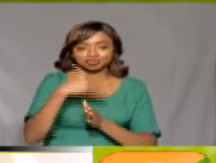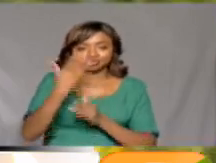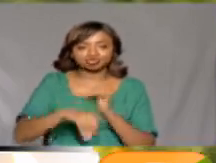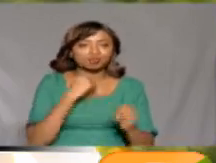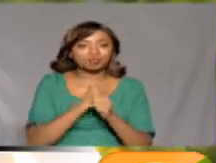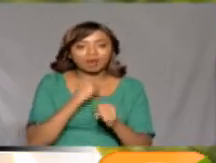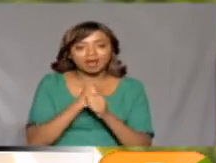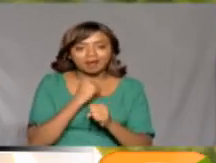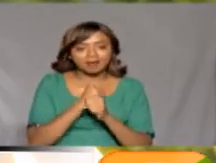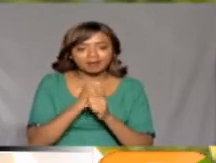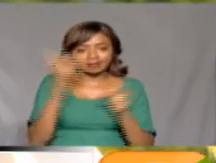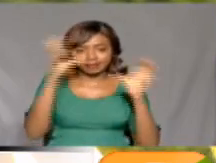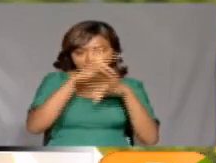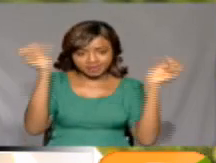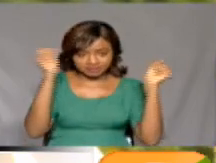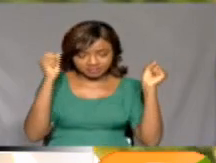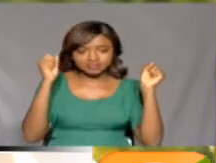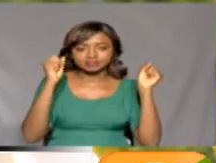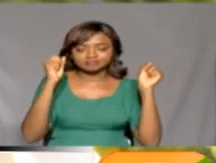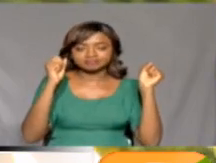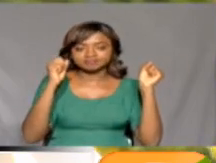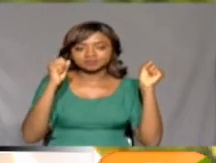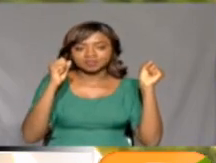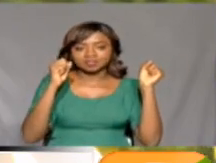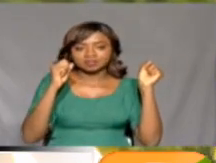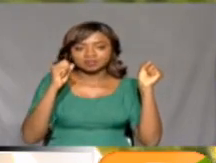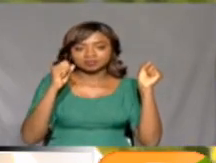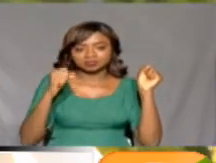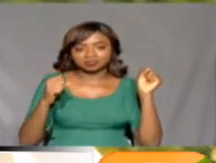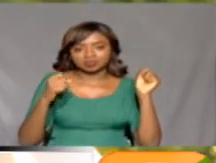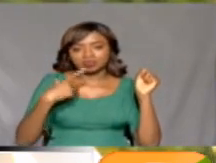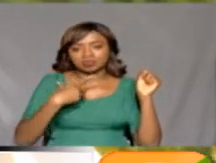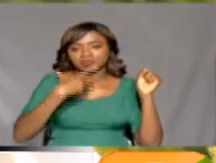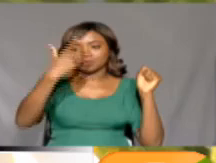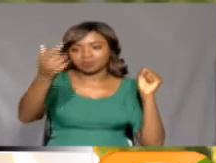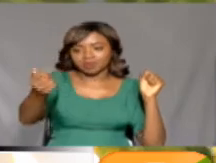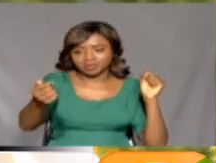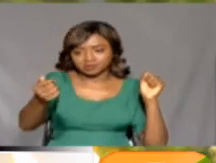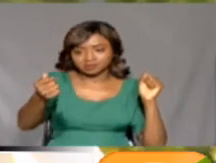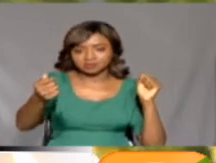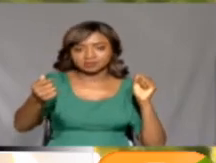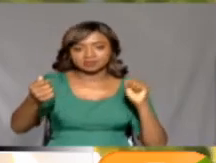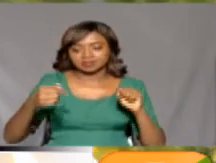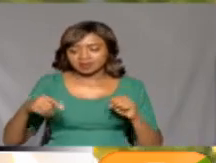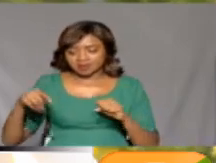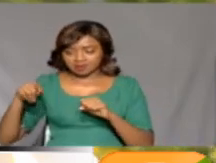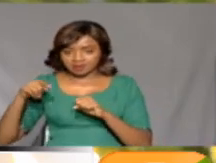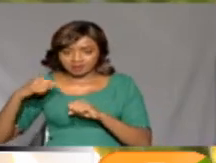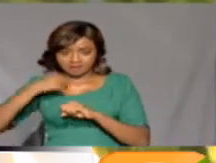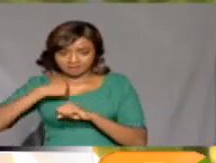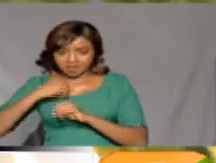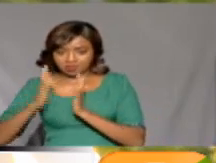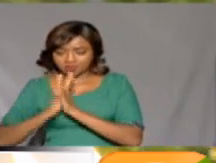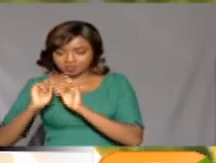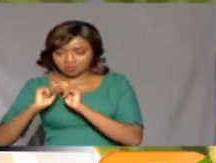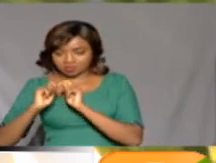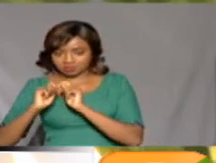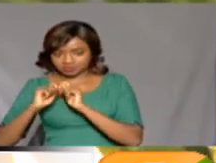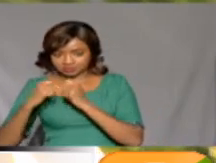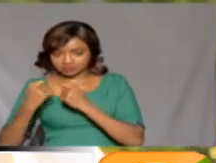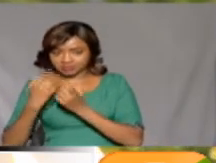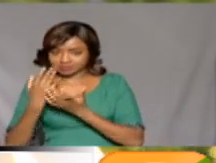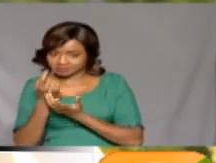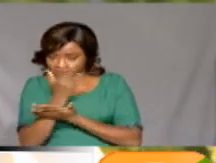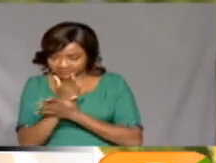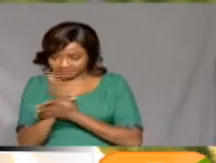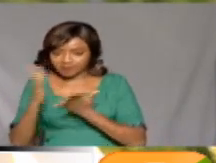opposition, there was a lot of, you know, witch hunt, you know. I remember